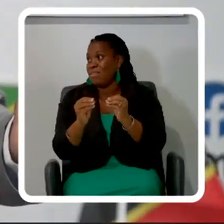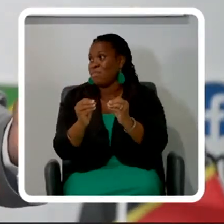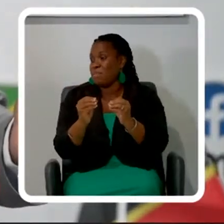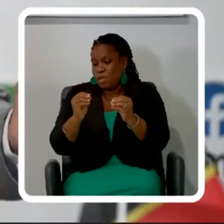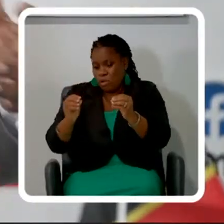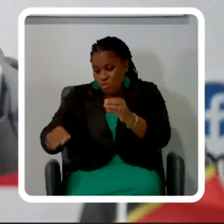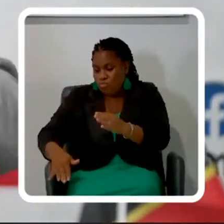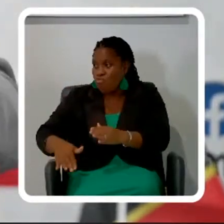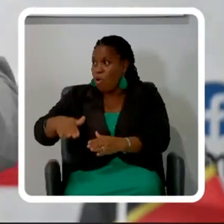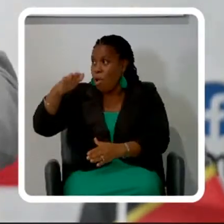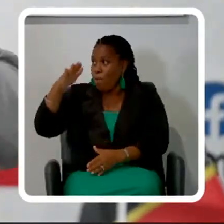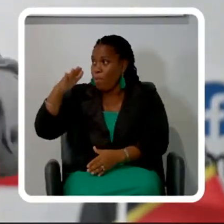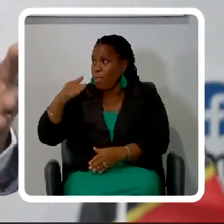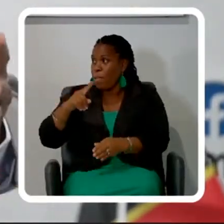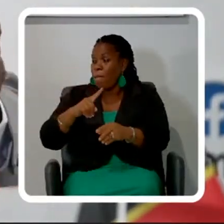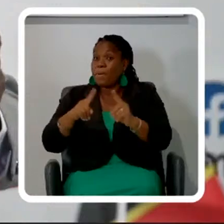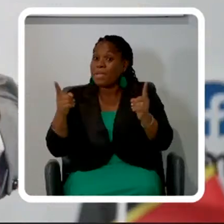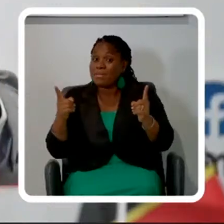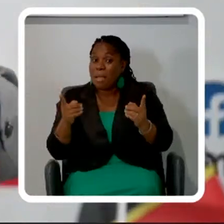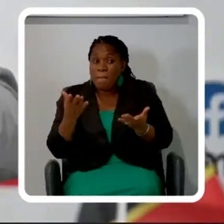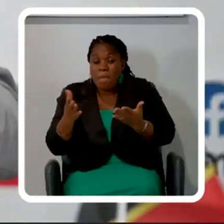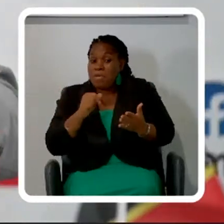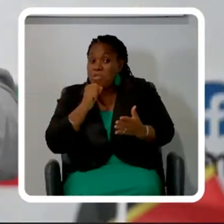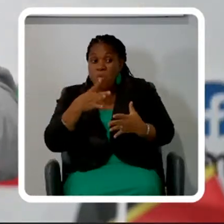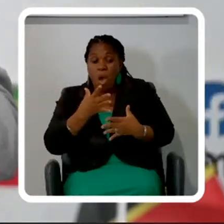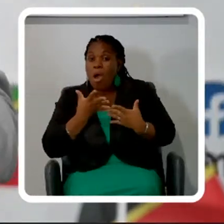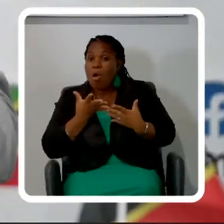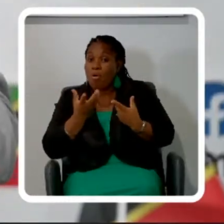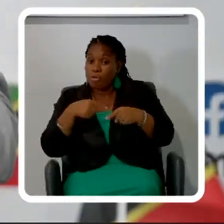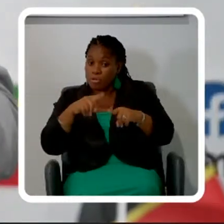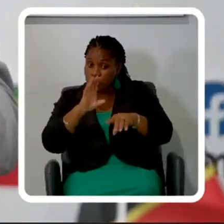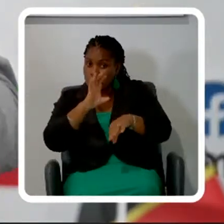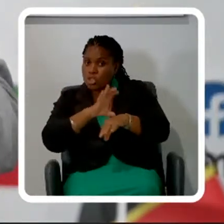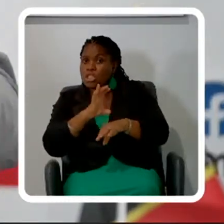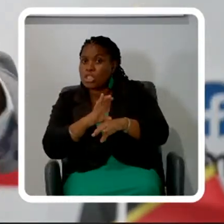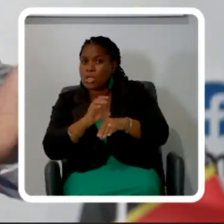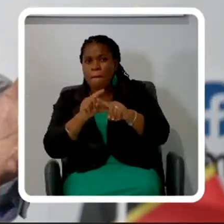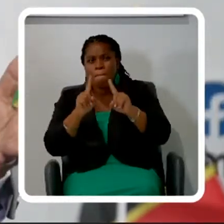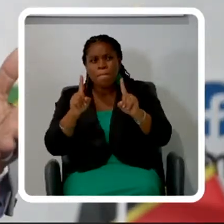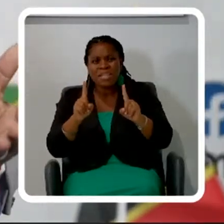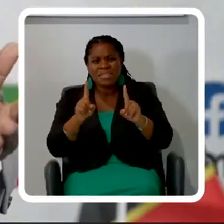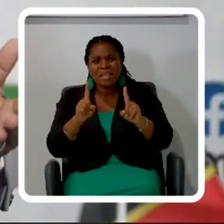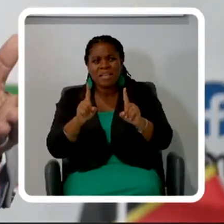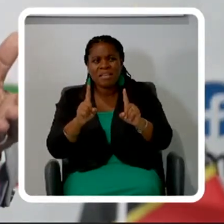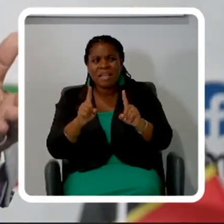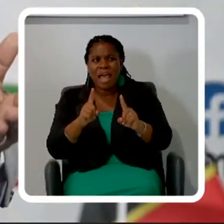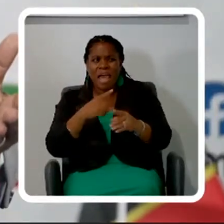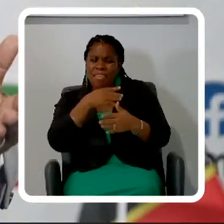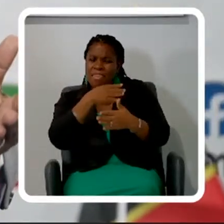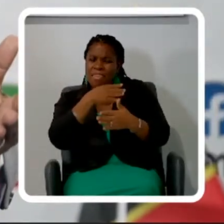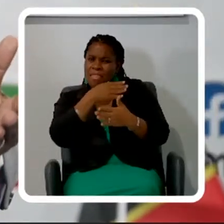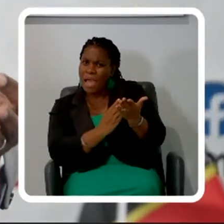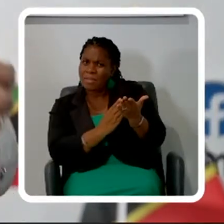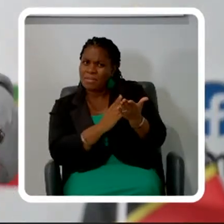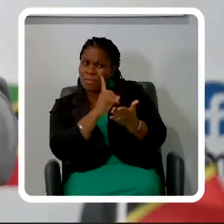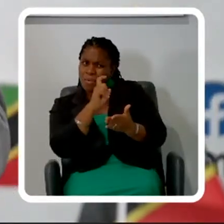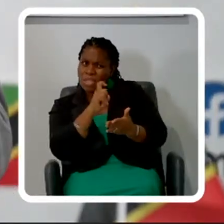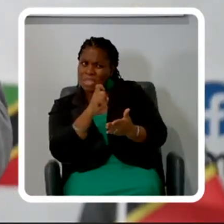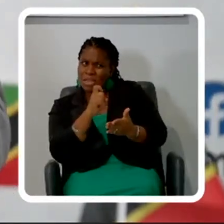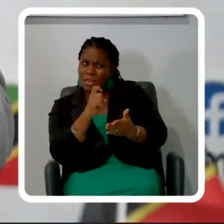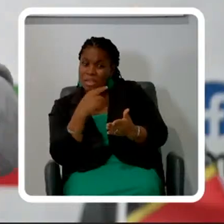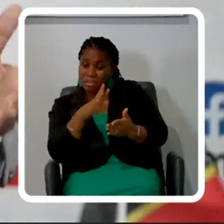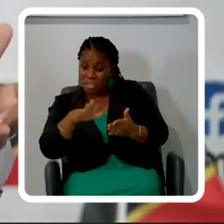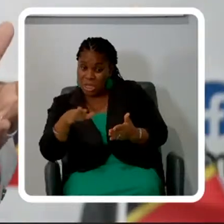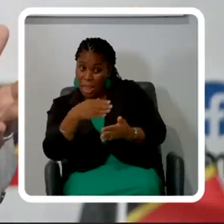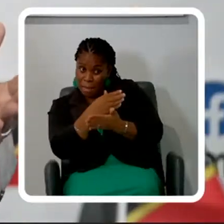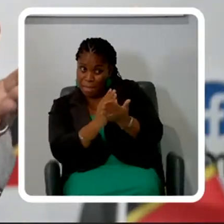religious, but are they part of an organization where they can still get that ethical, moral grounding, even if it's